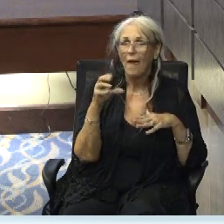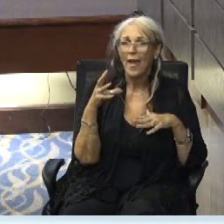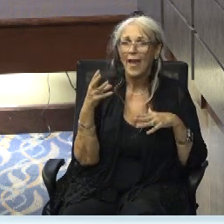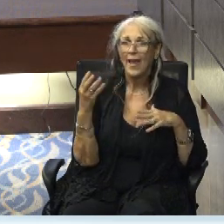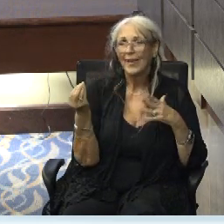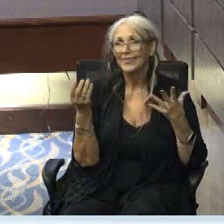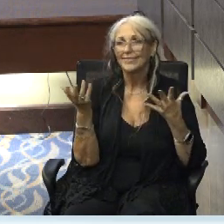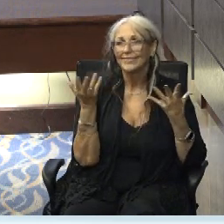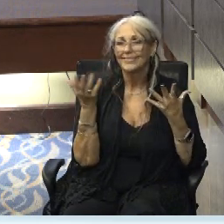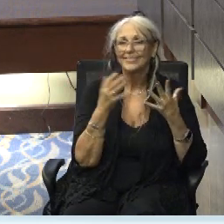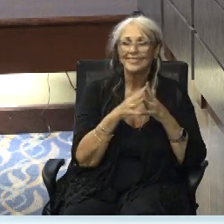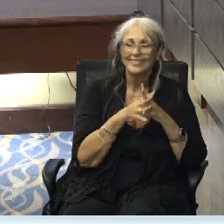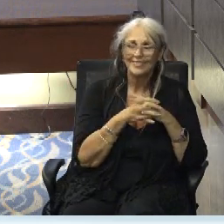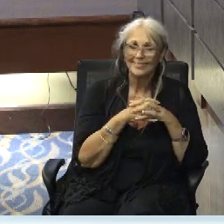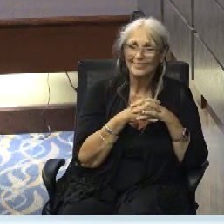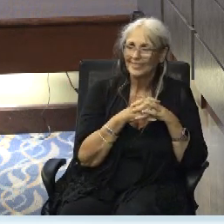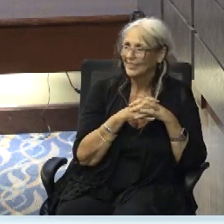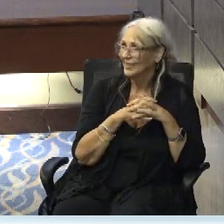Not me.